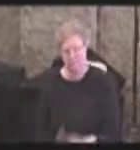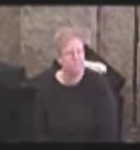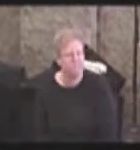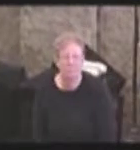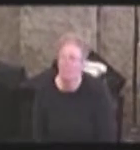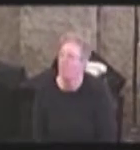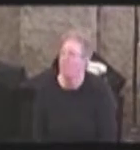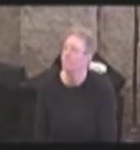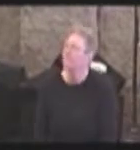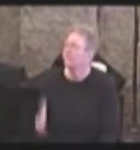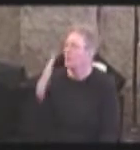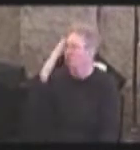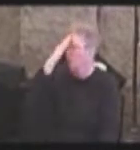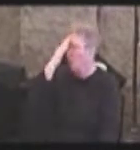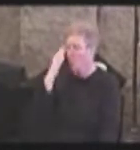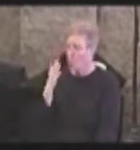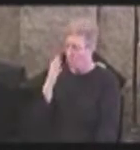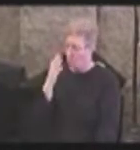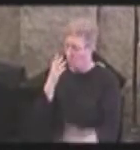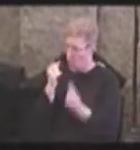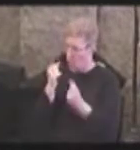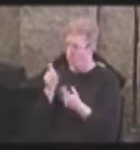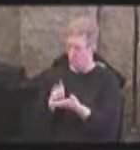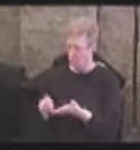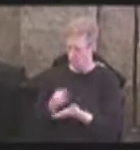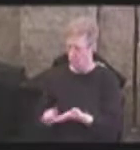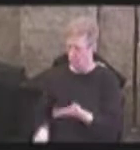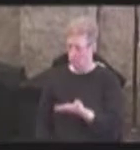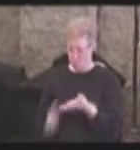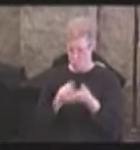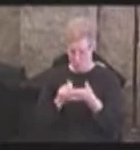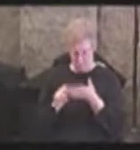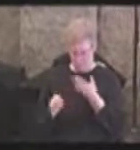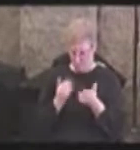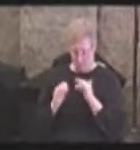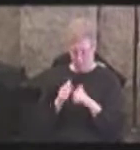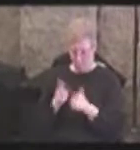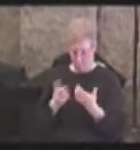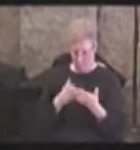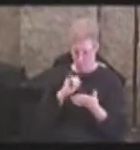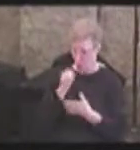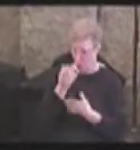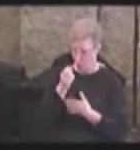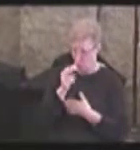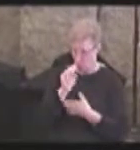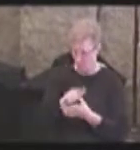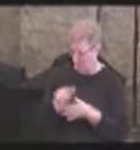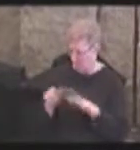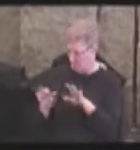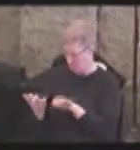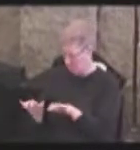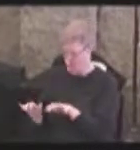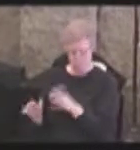Once you've got it, you need to write it down. And you can write it down however you want. You can journal it. You can type it into your